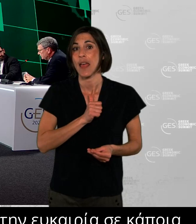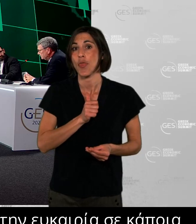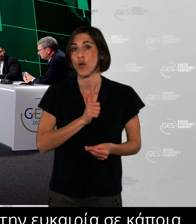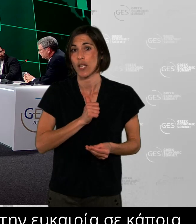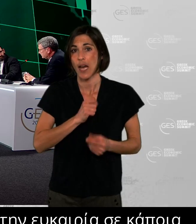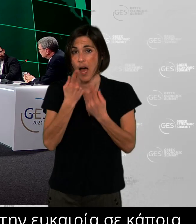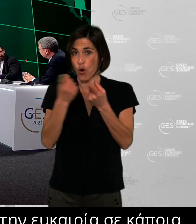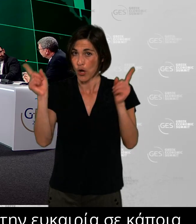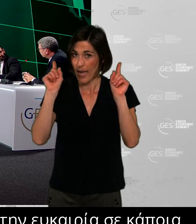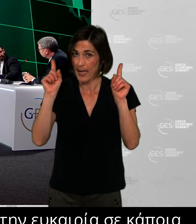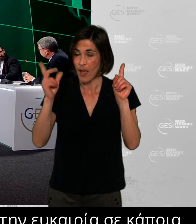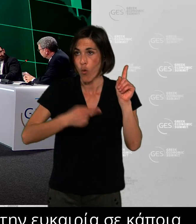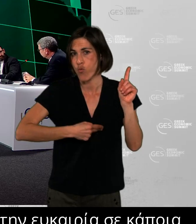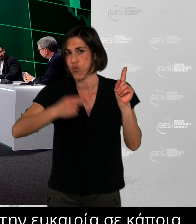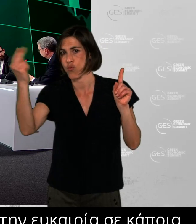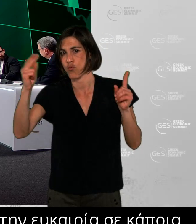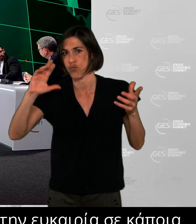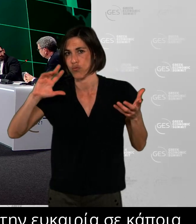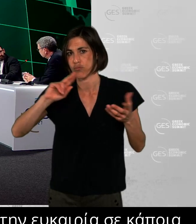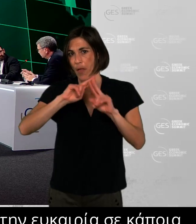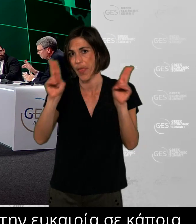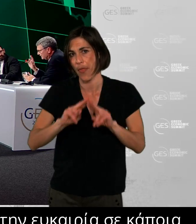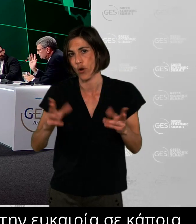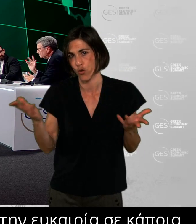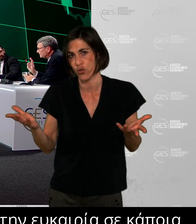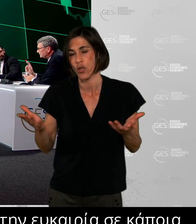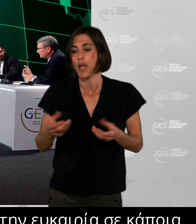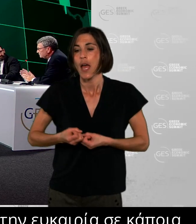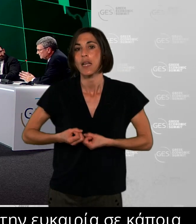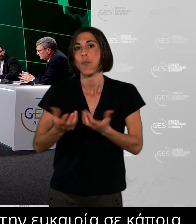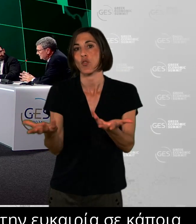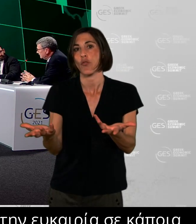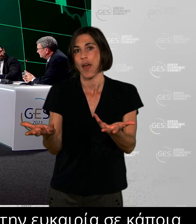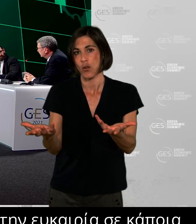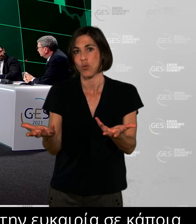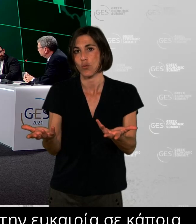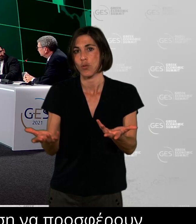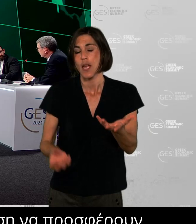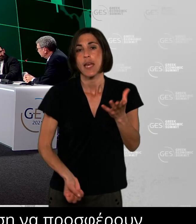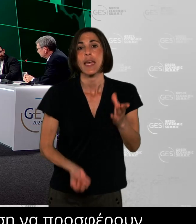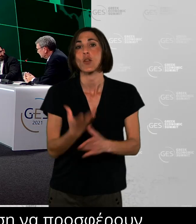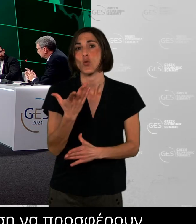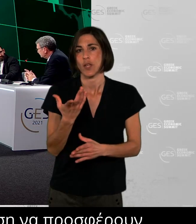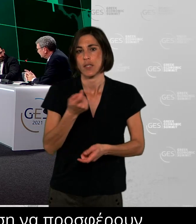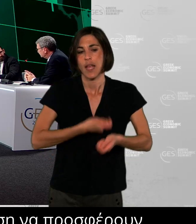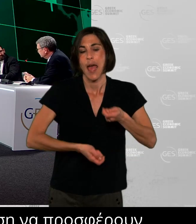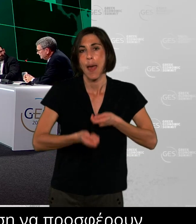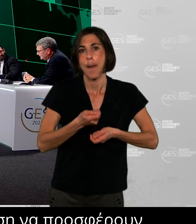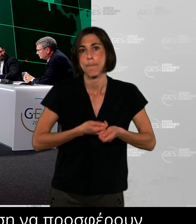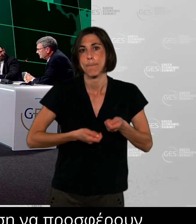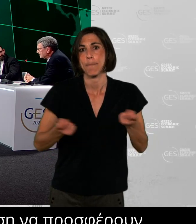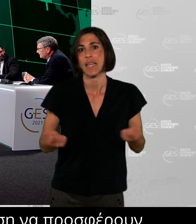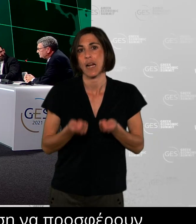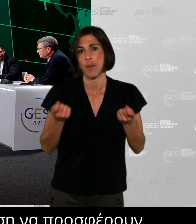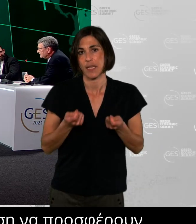to offer new professional pathways for these students. I'll give you one historical example. In the 1940s, a long time ago,